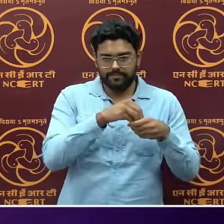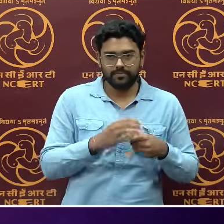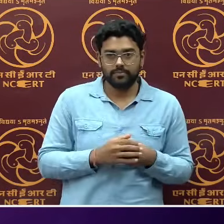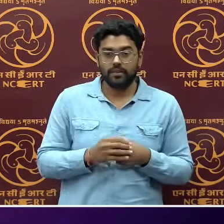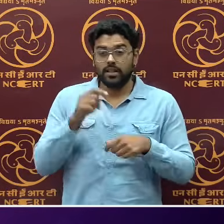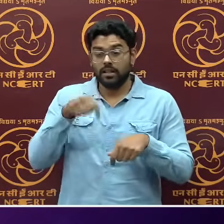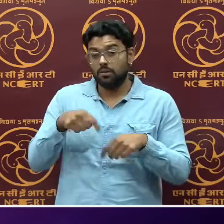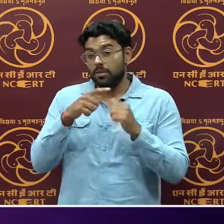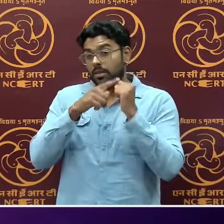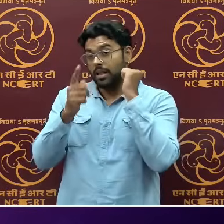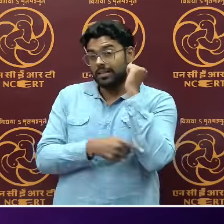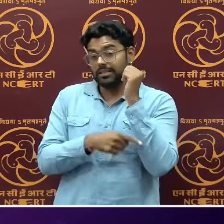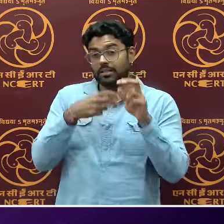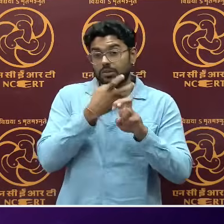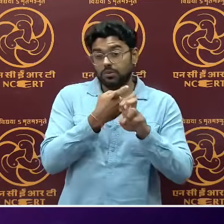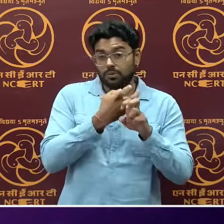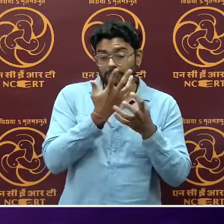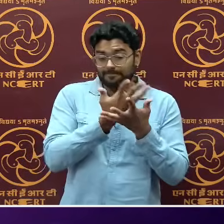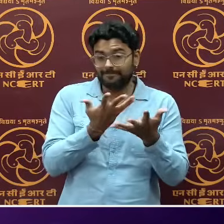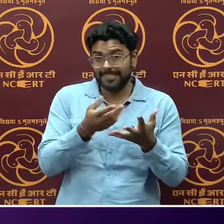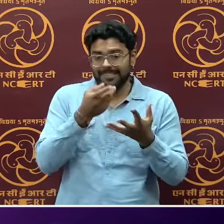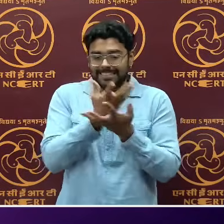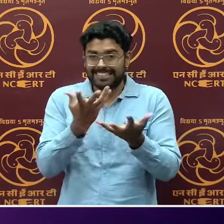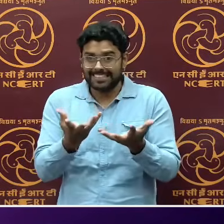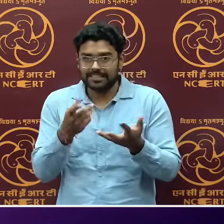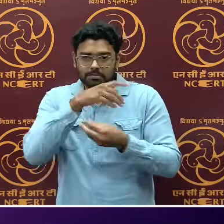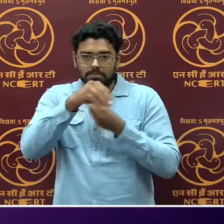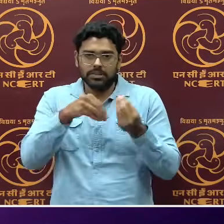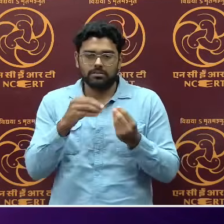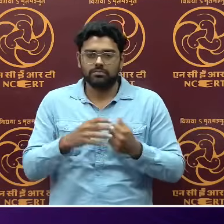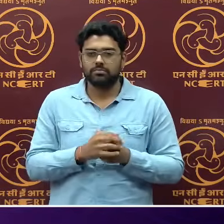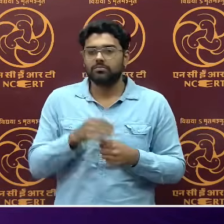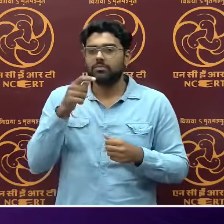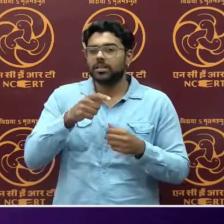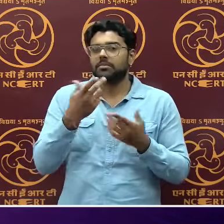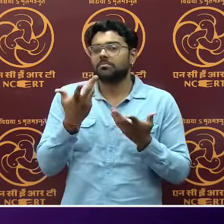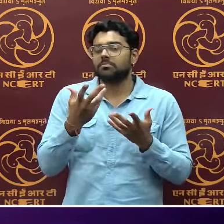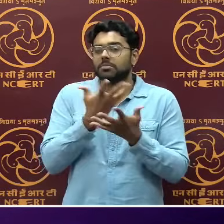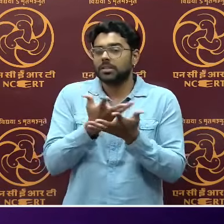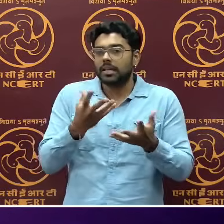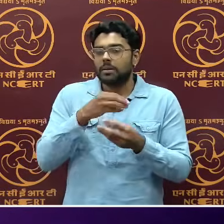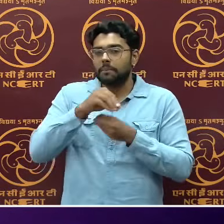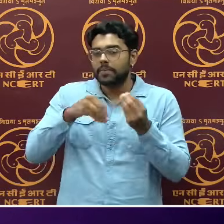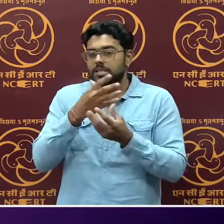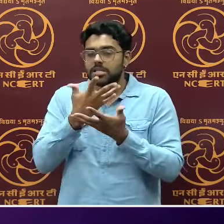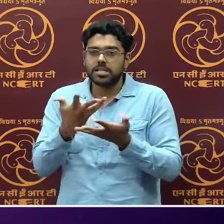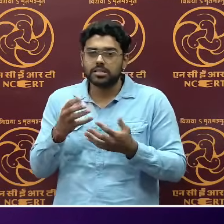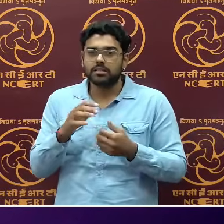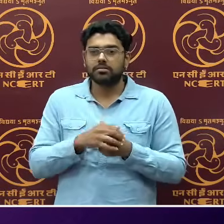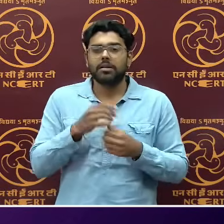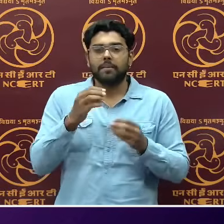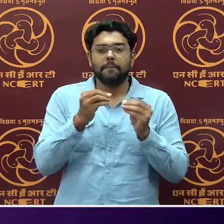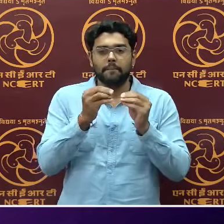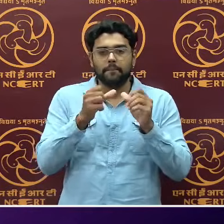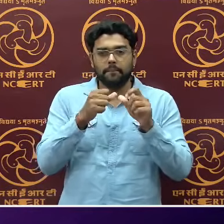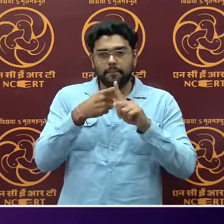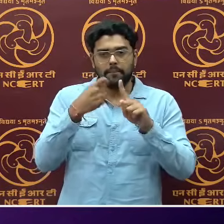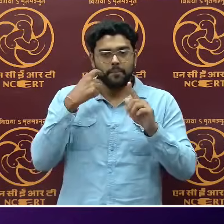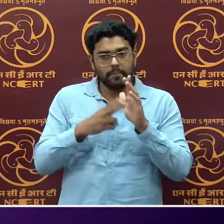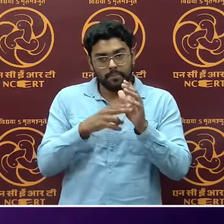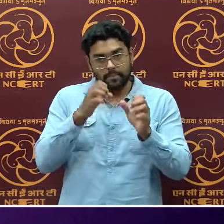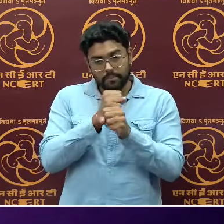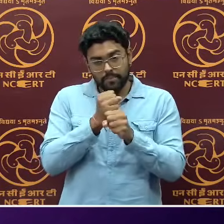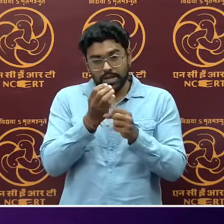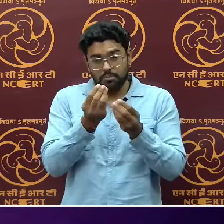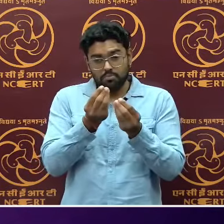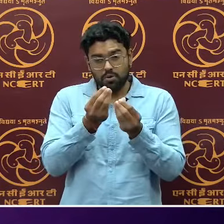the end we have solid and solid, okay? So now this one, solid and solid, baking powder is one of the